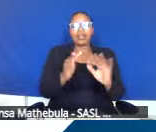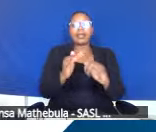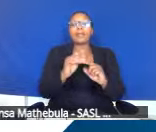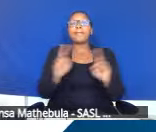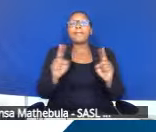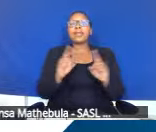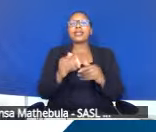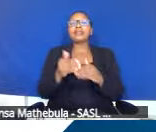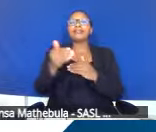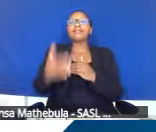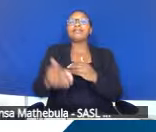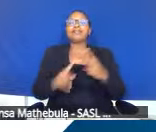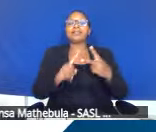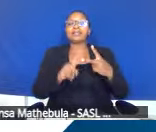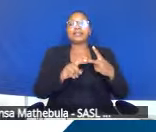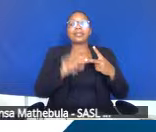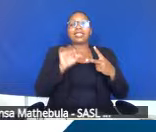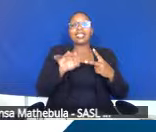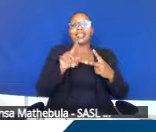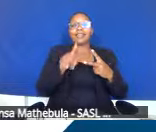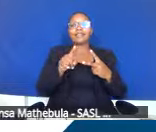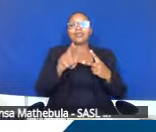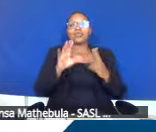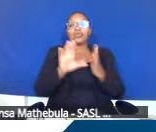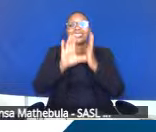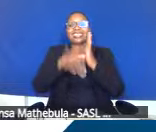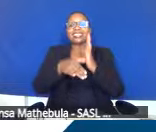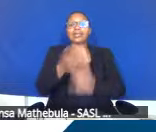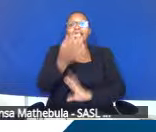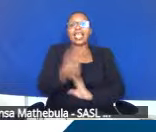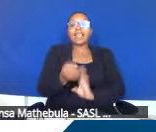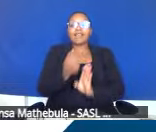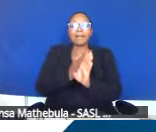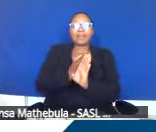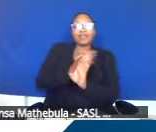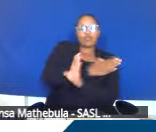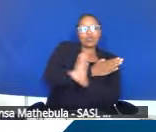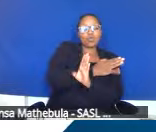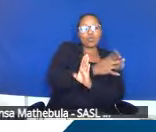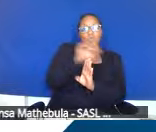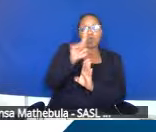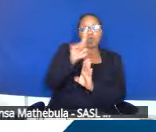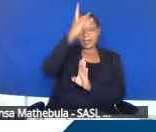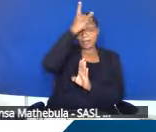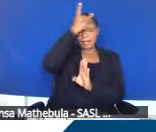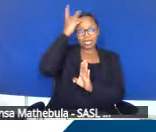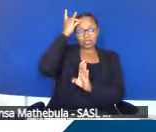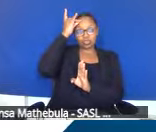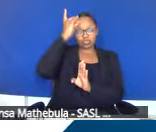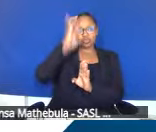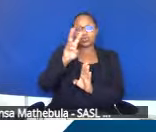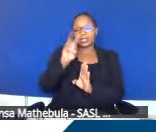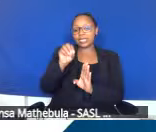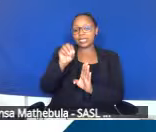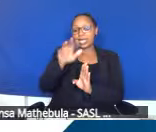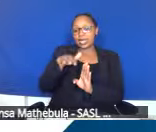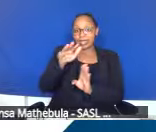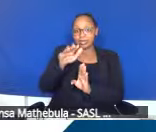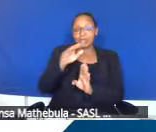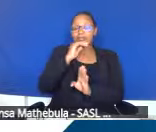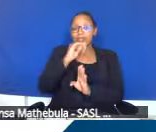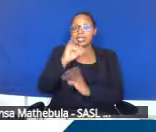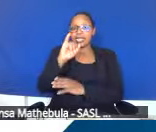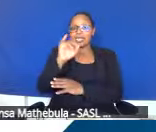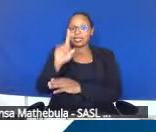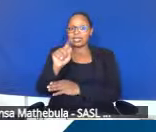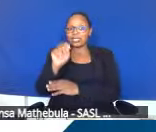or if you were the person with disability before 1 March 2019, then the ITRDD will